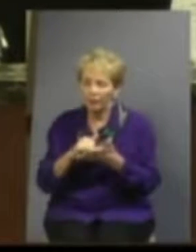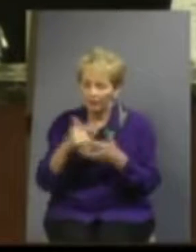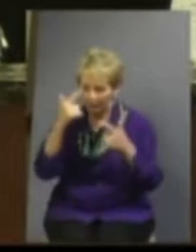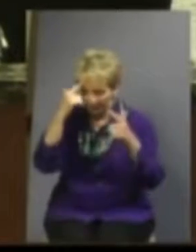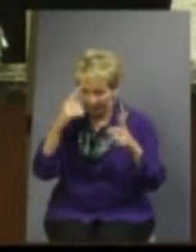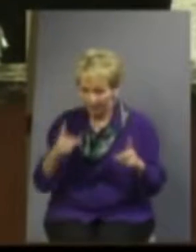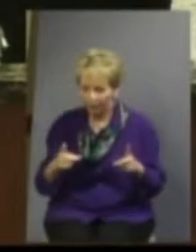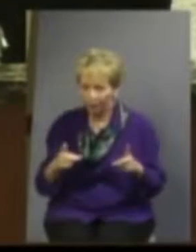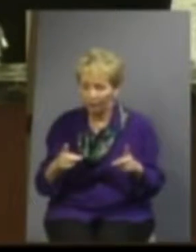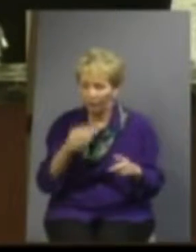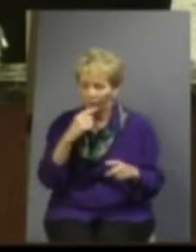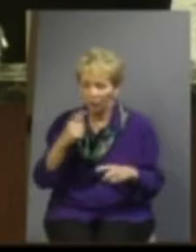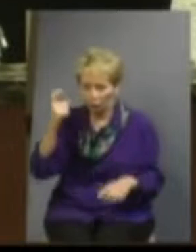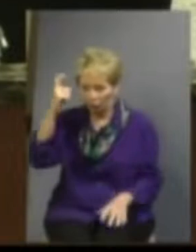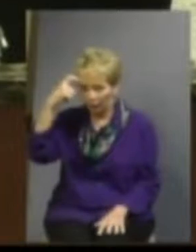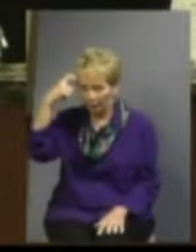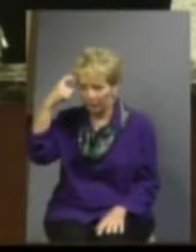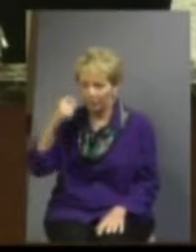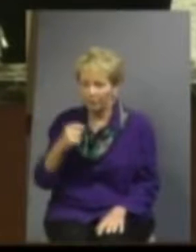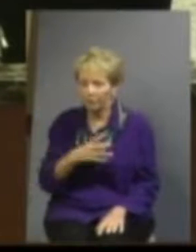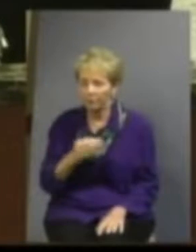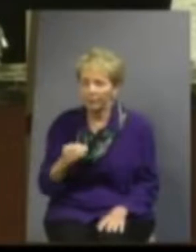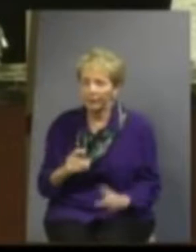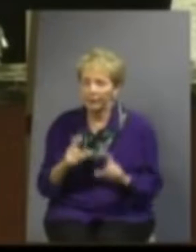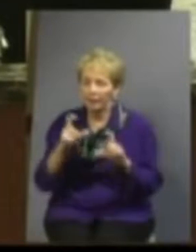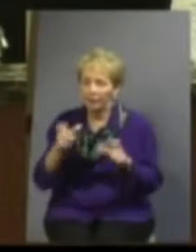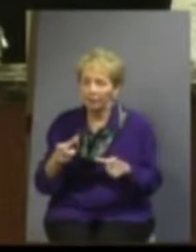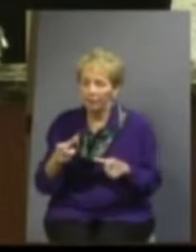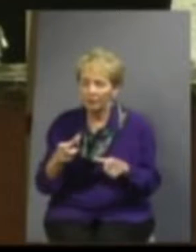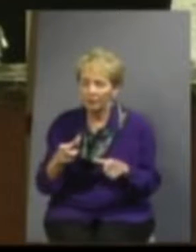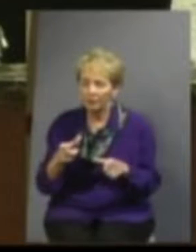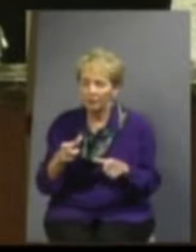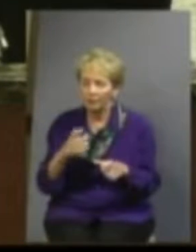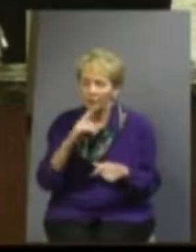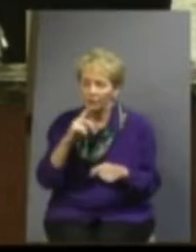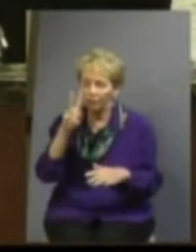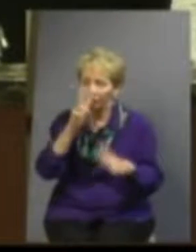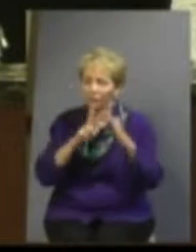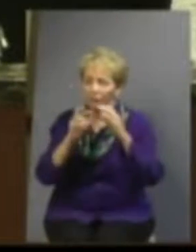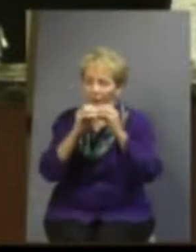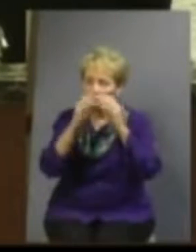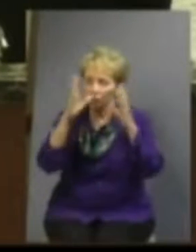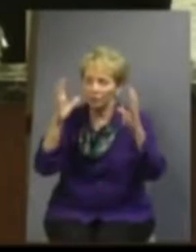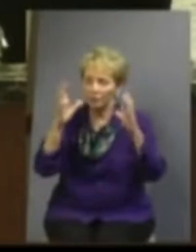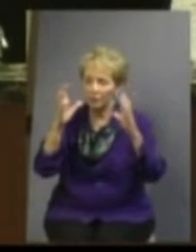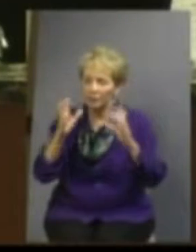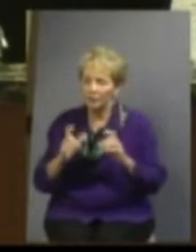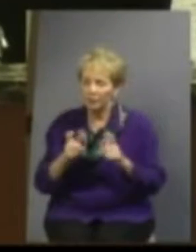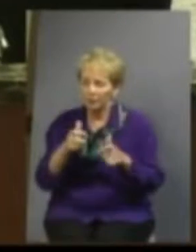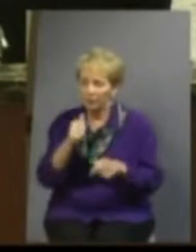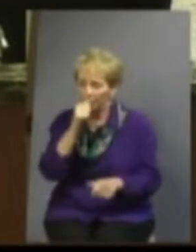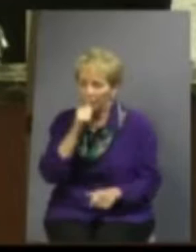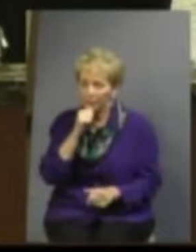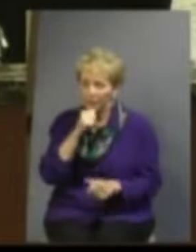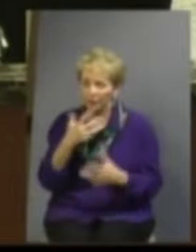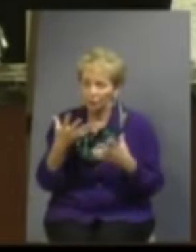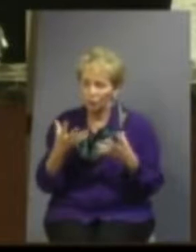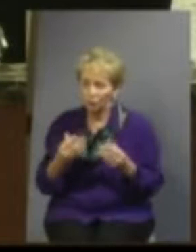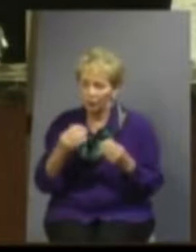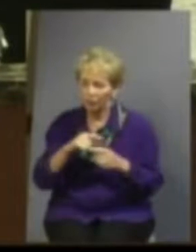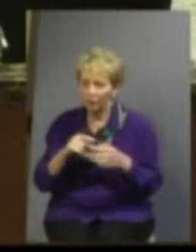give the gifts of wisdom, and give the gifts of vision. Grant patience and gentleness